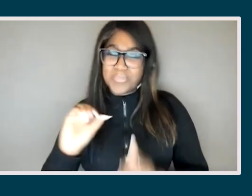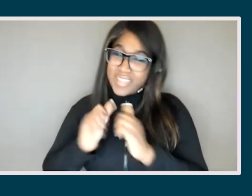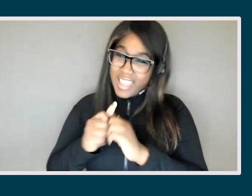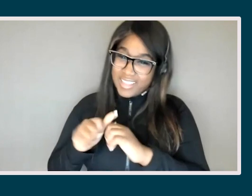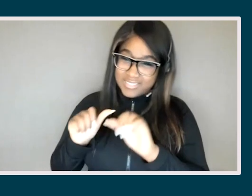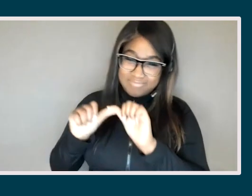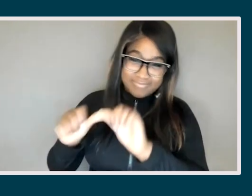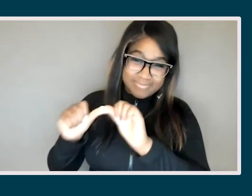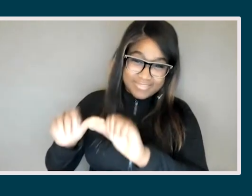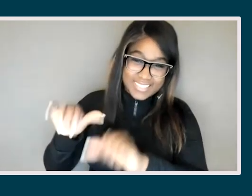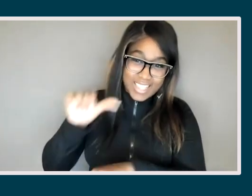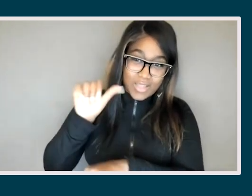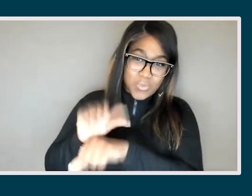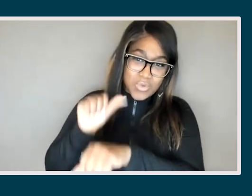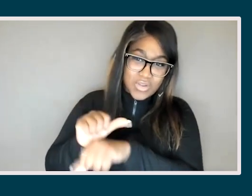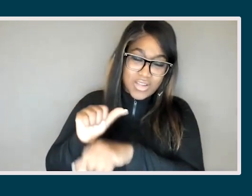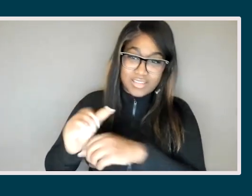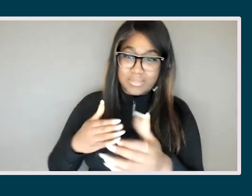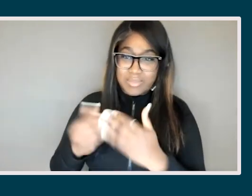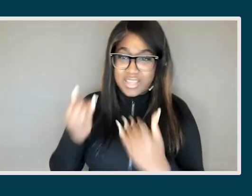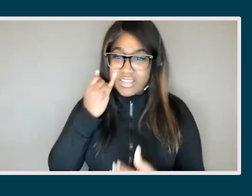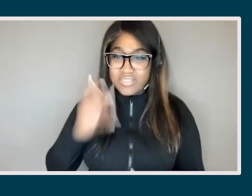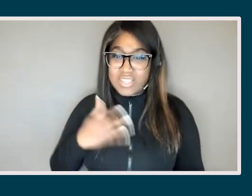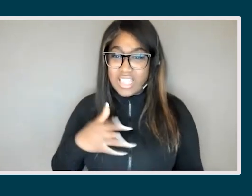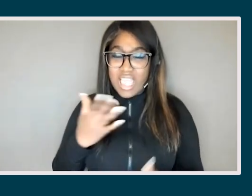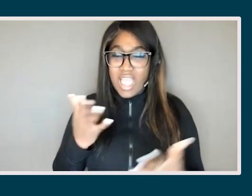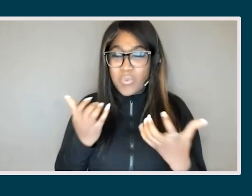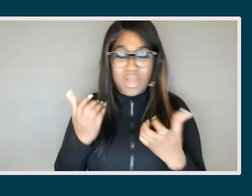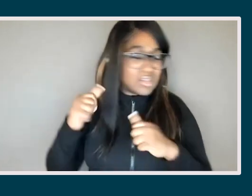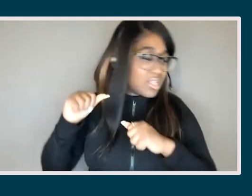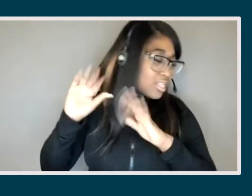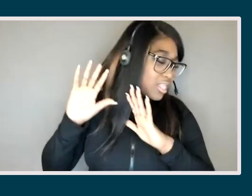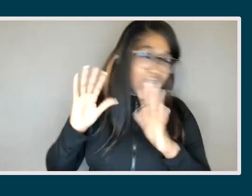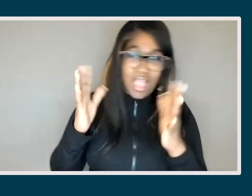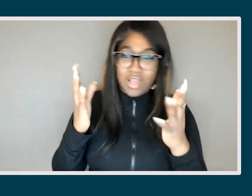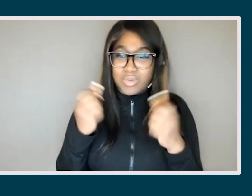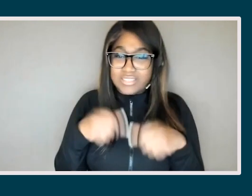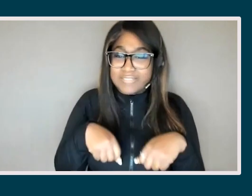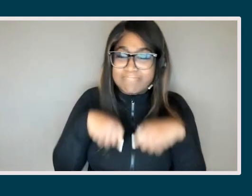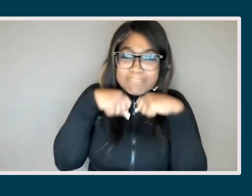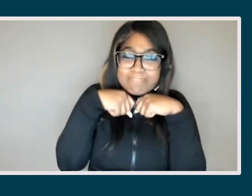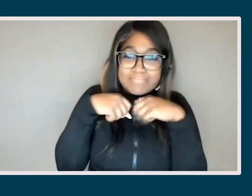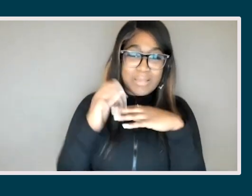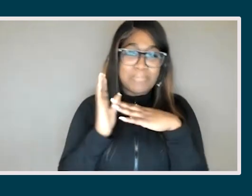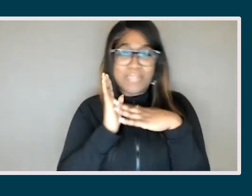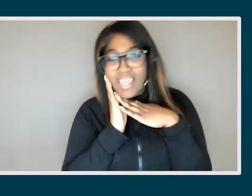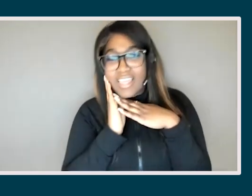with it when it feels like I really just want to crawl up into bed with my pajamas and a bag of chips?